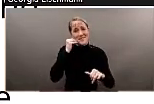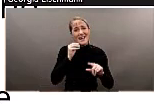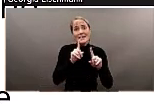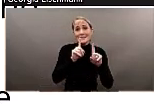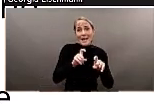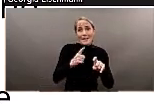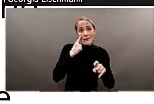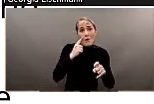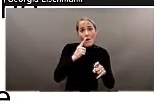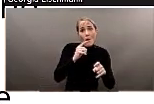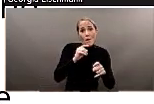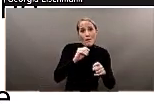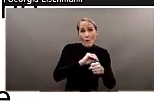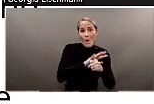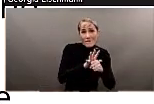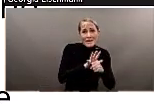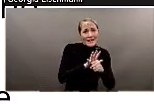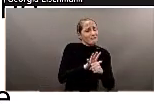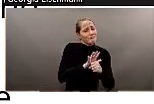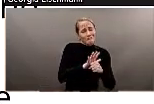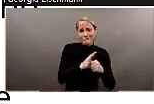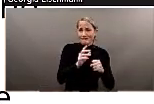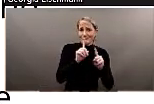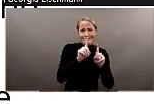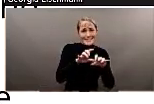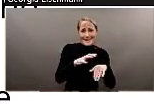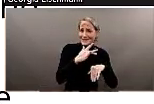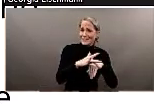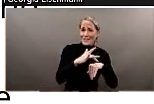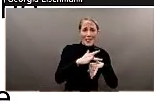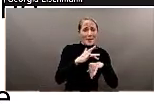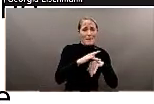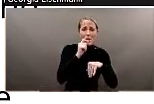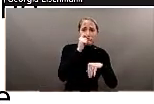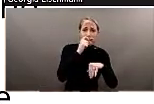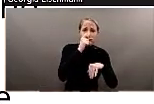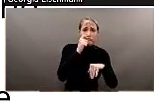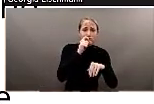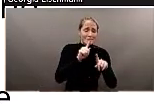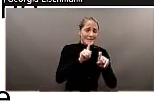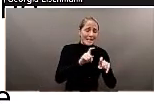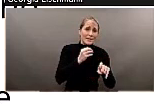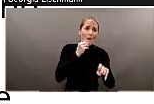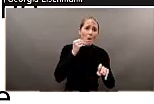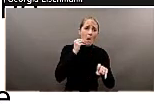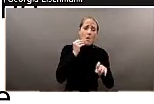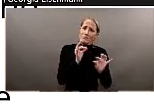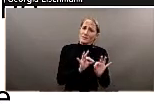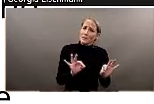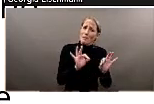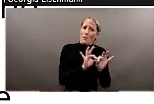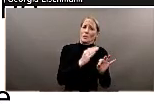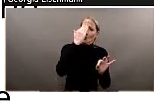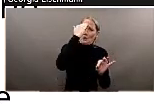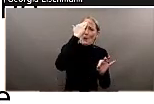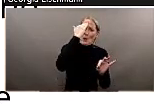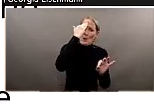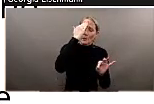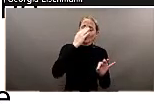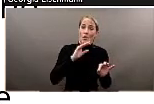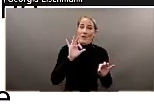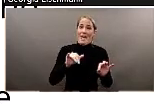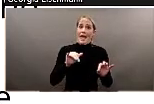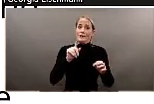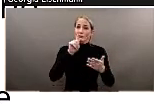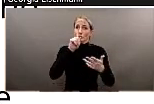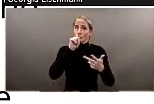home, test. Right? Find out. You can certainly test for COVID at home. It's available. COVID tests are available, and so I think it's important for folks to